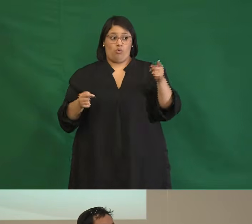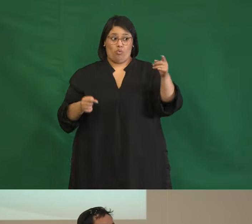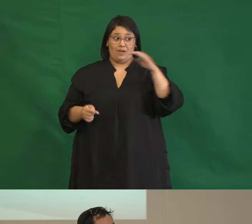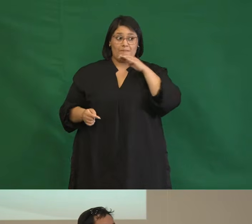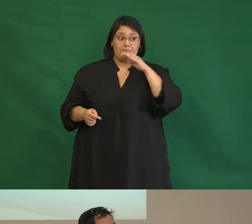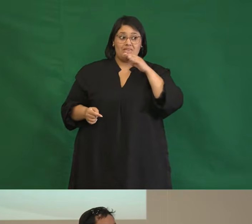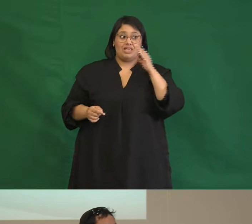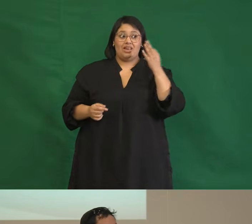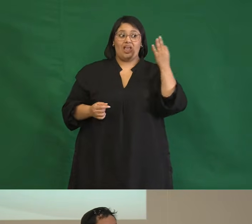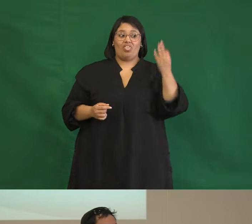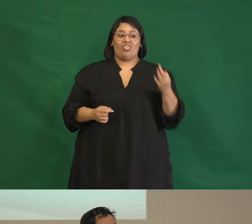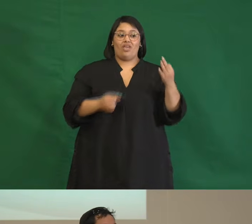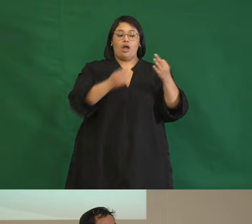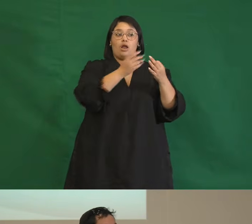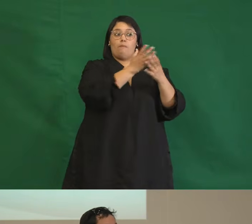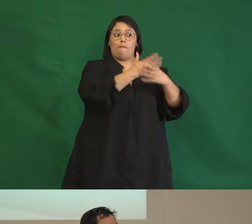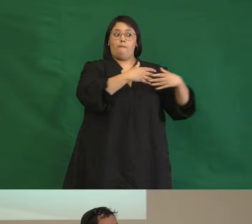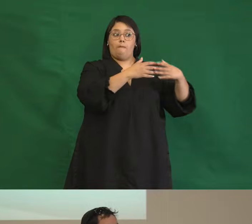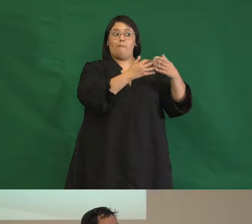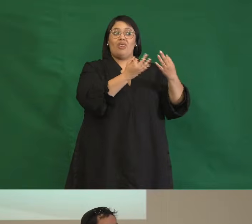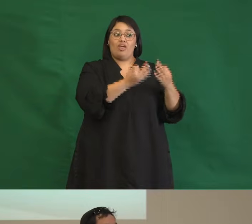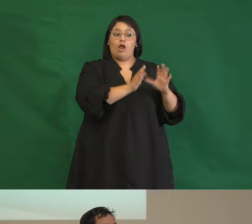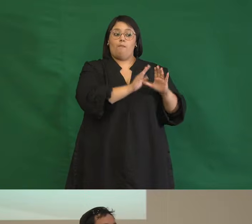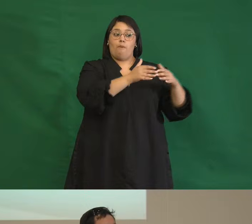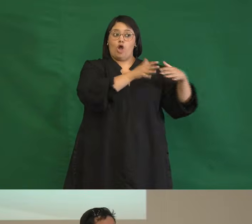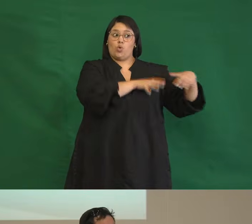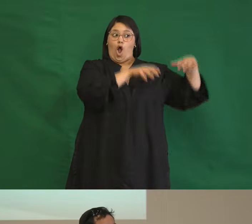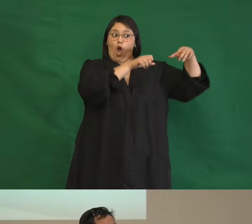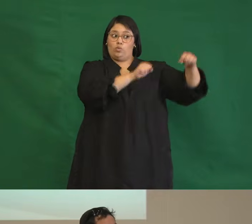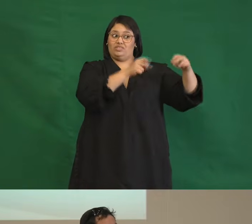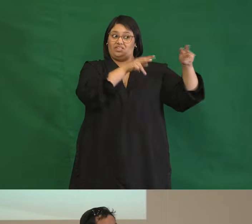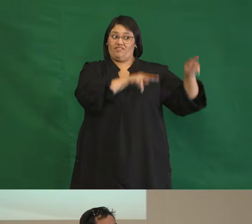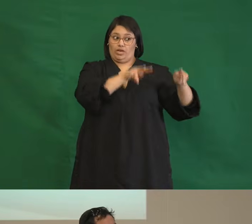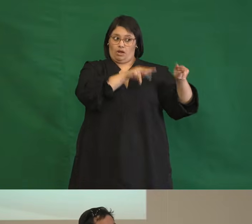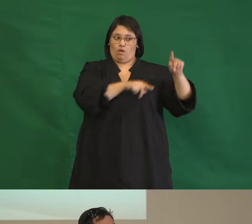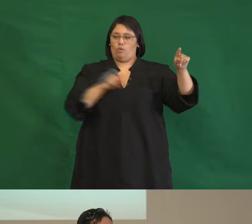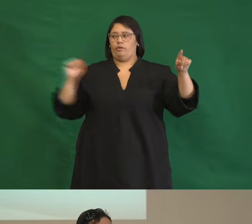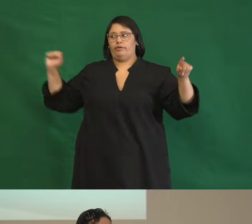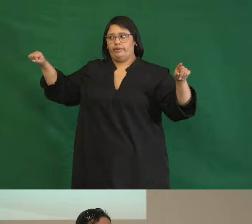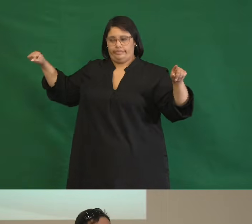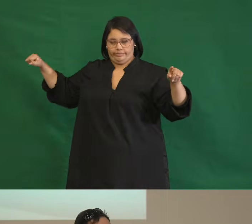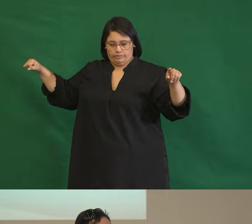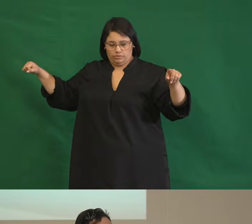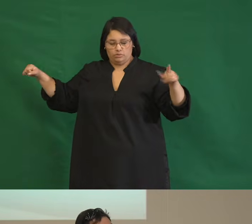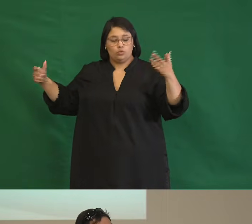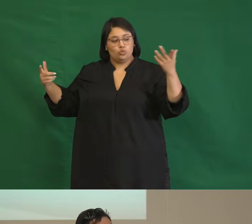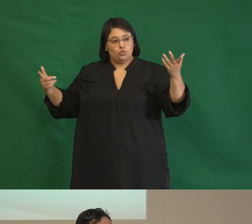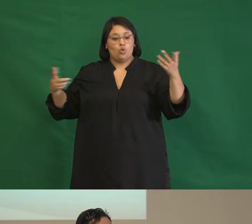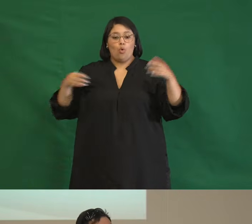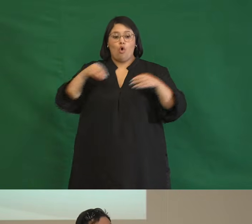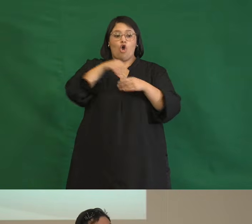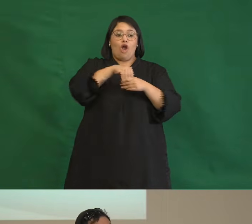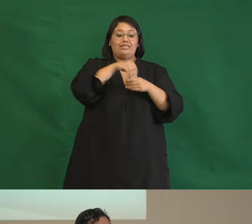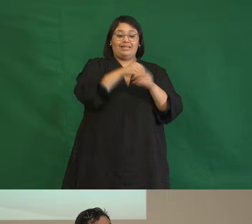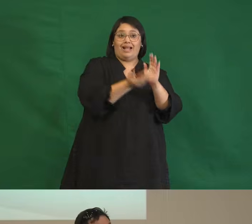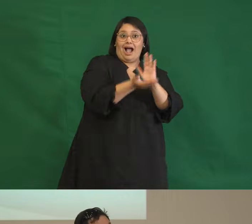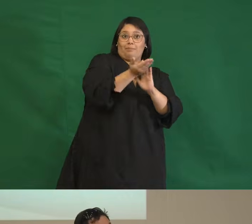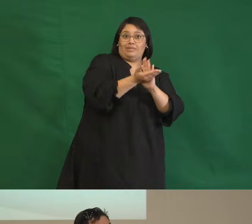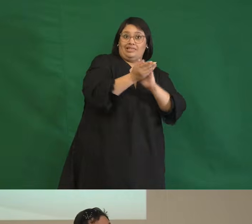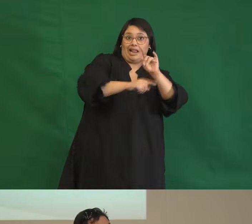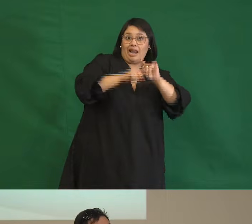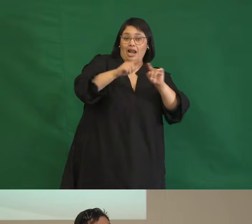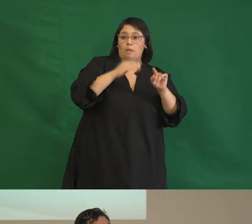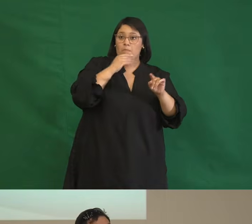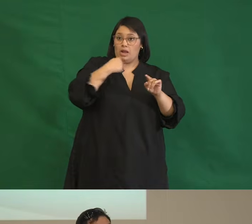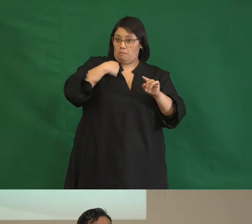using a third party to host the videos. Yes. So in terms of content, updating content, etc., that means you have